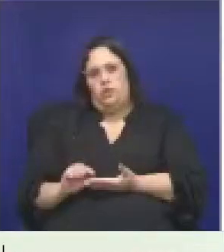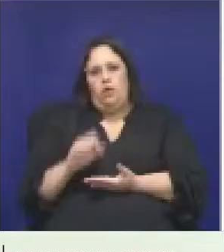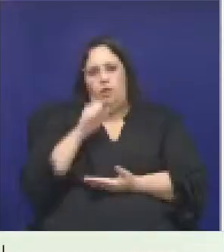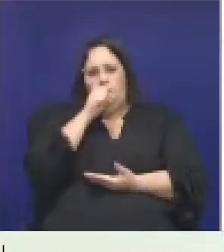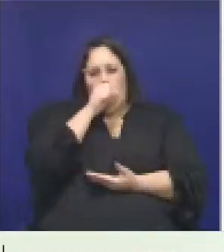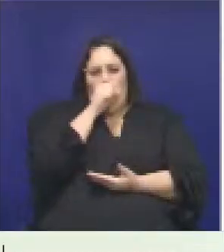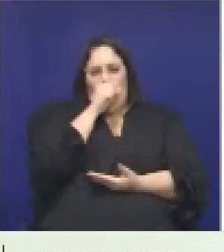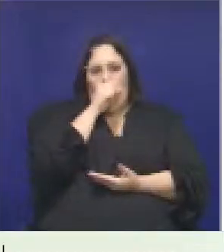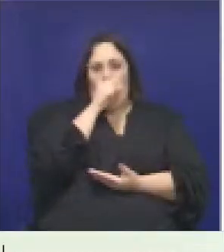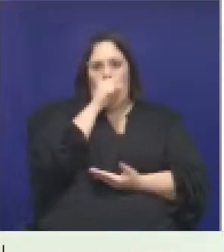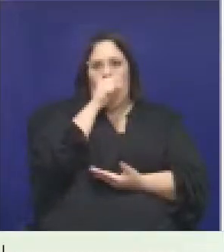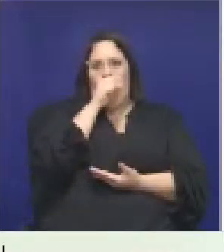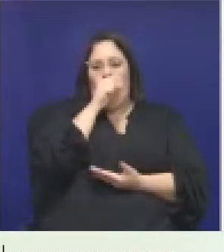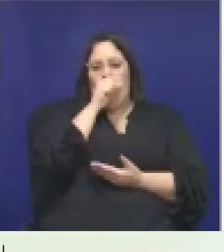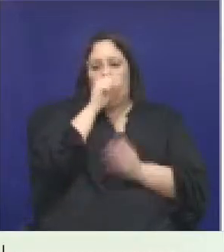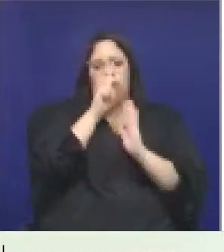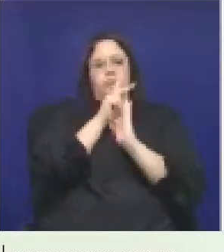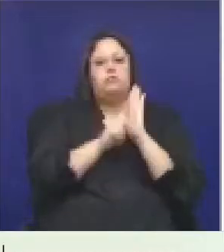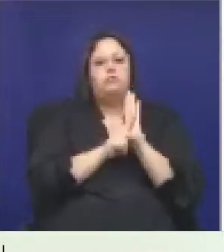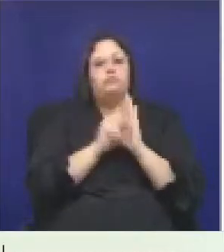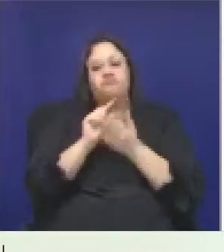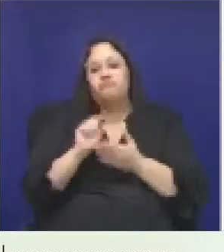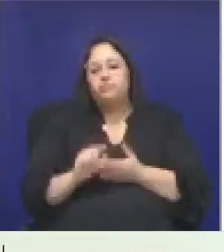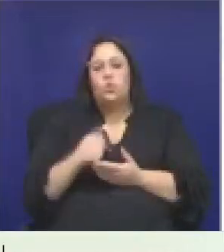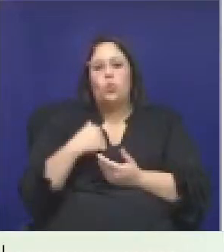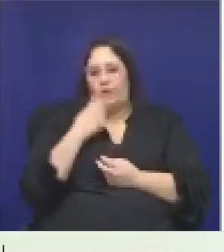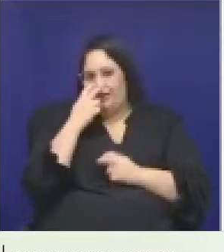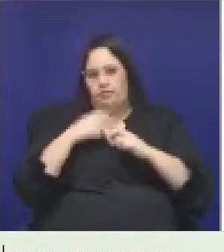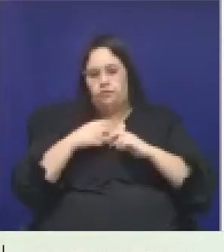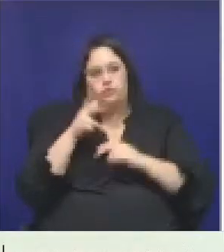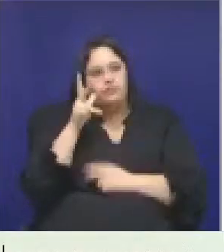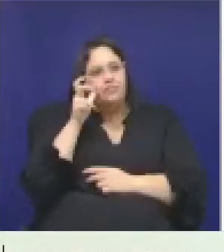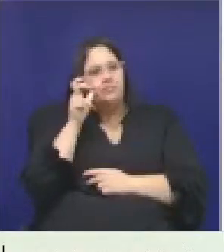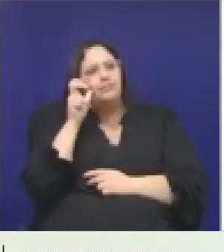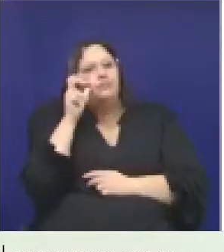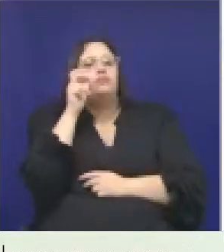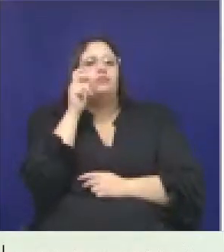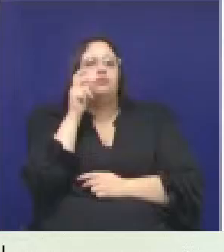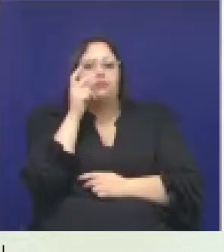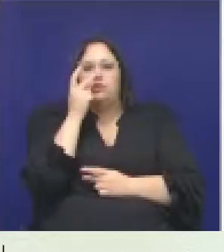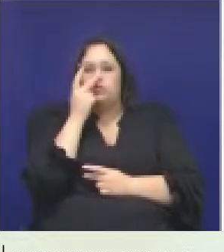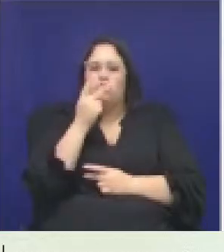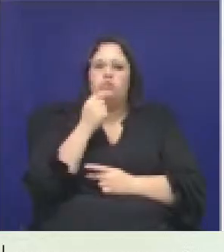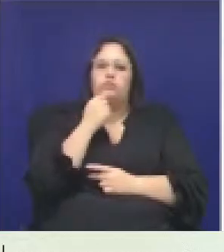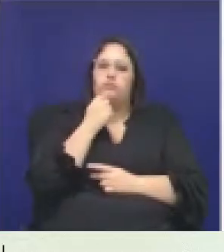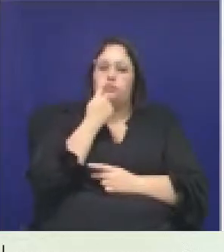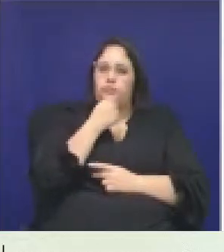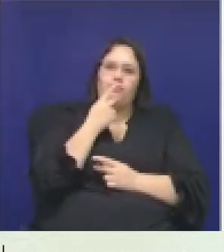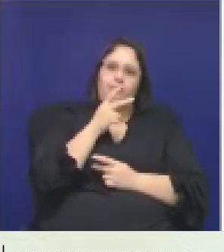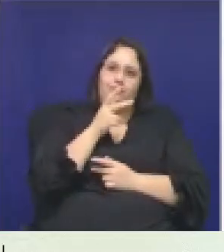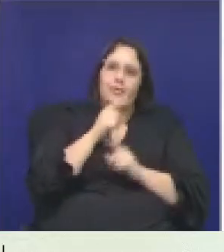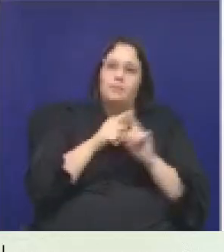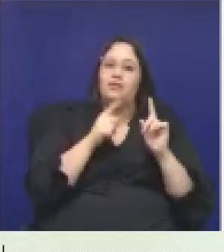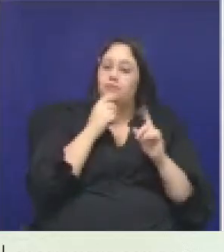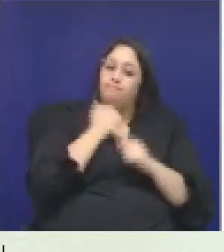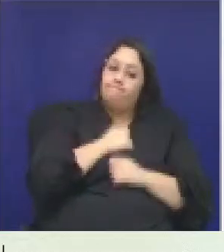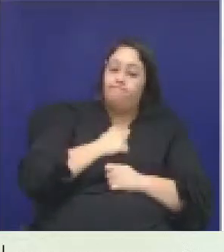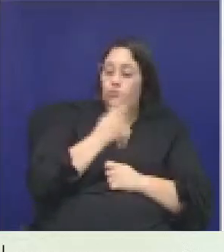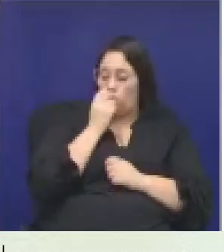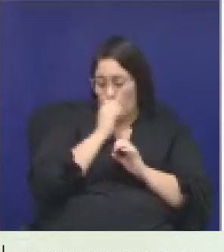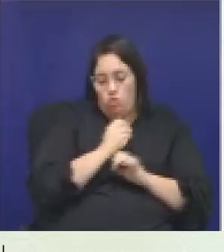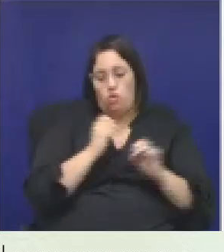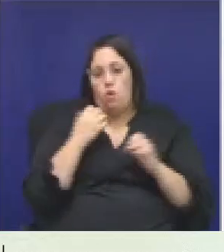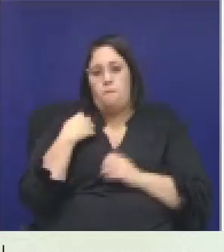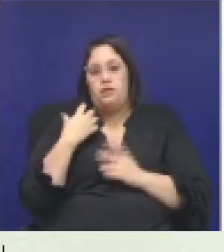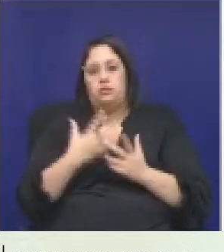placed policy. We need to listen with our ears and not our mouths. It's a pity no minister or deputy